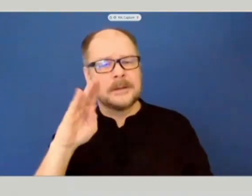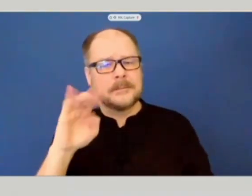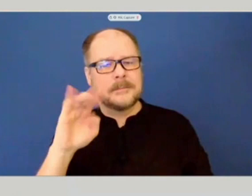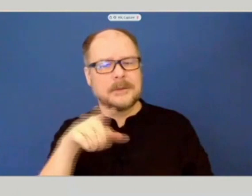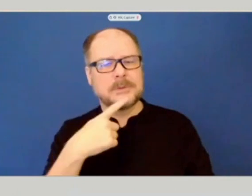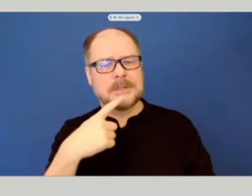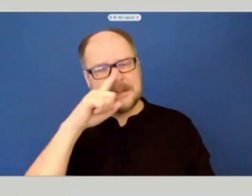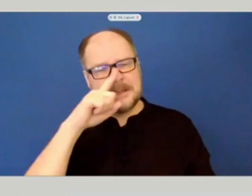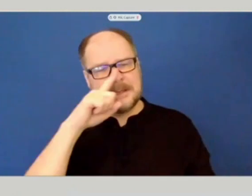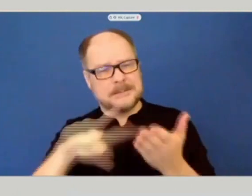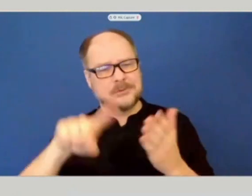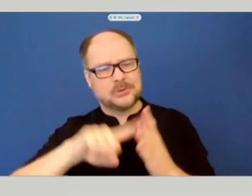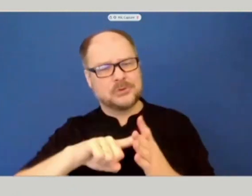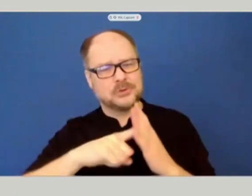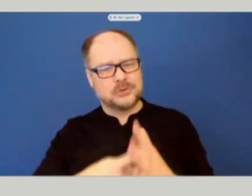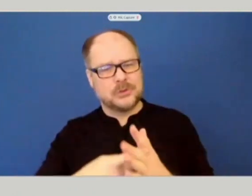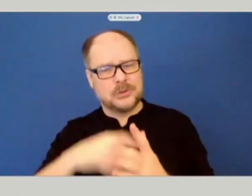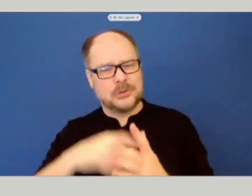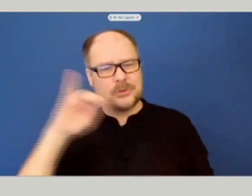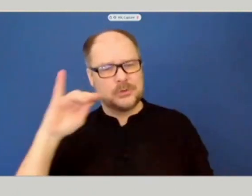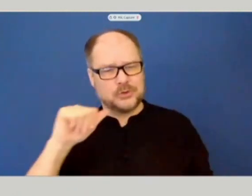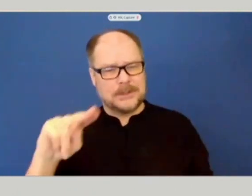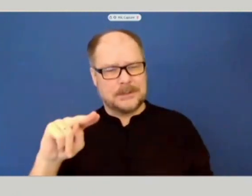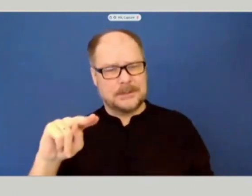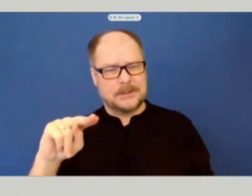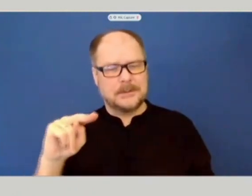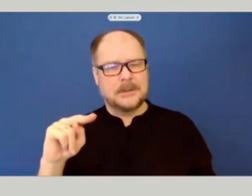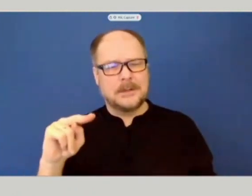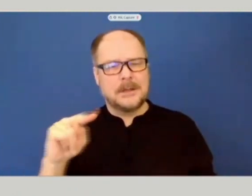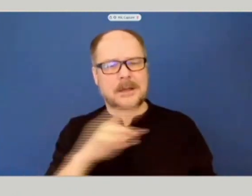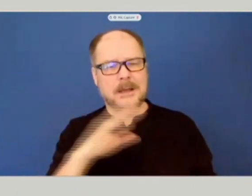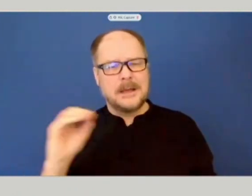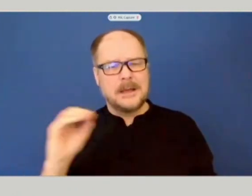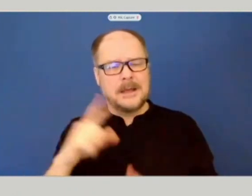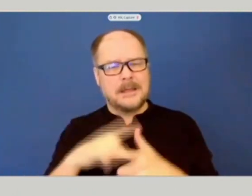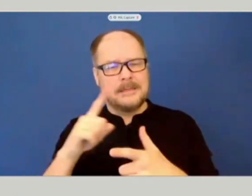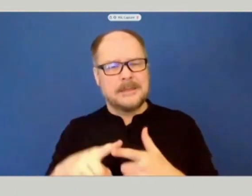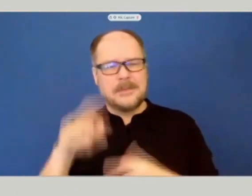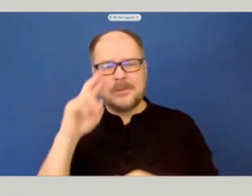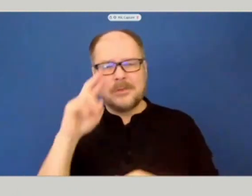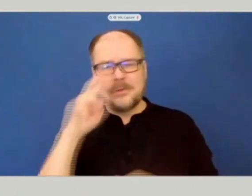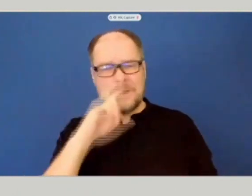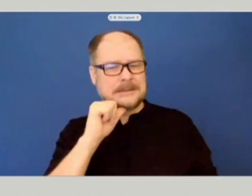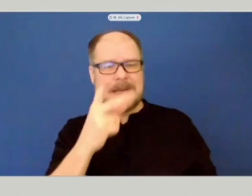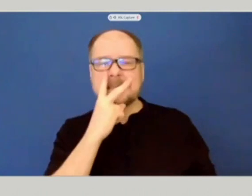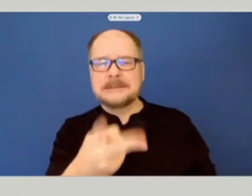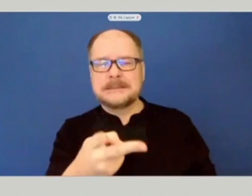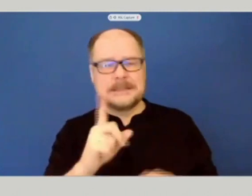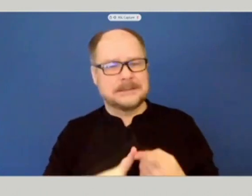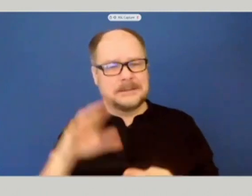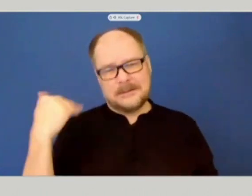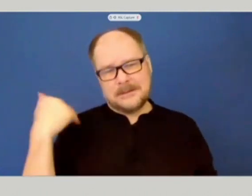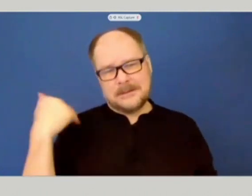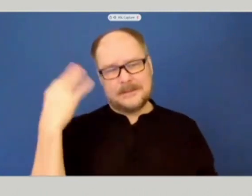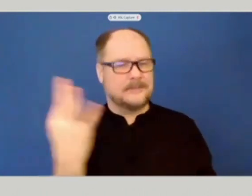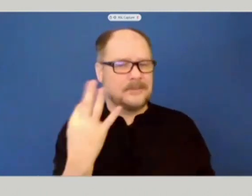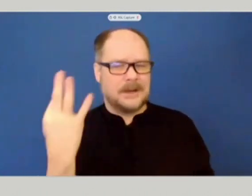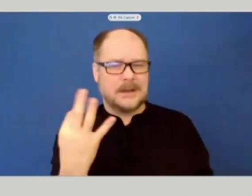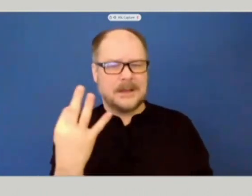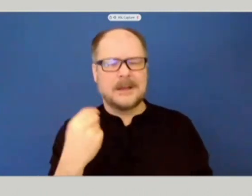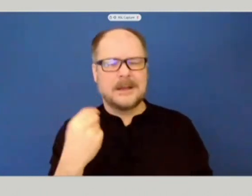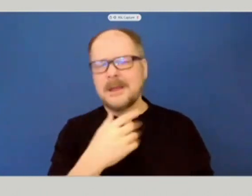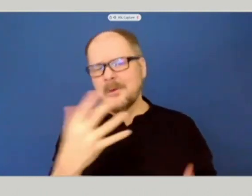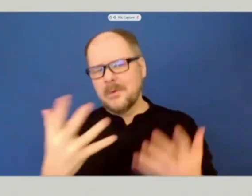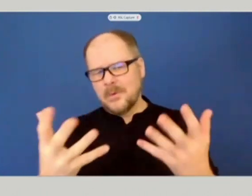started in January, if I'm not mistaken, and then the rats were not seen until February 12th, last Friday. And I just wanted to get some